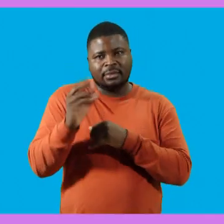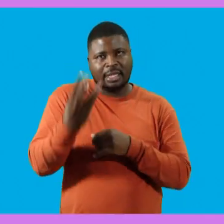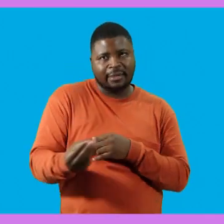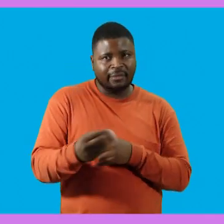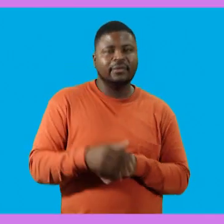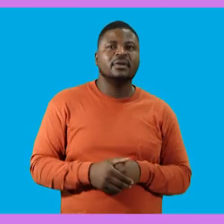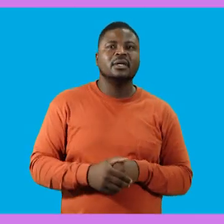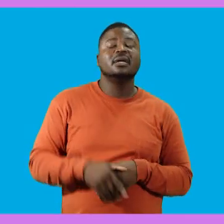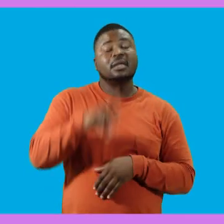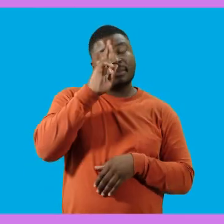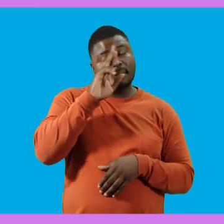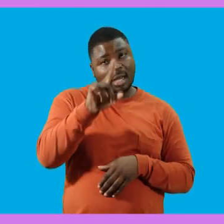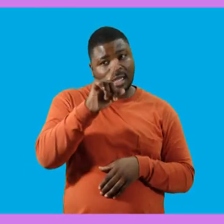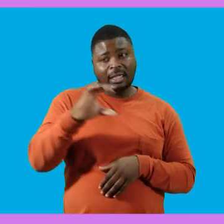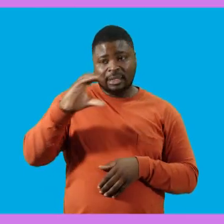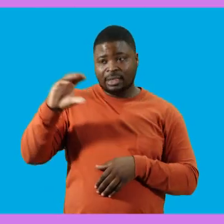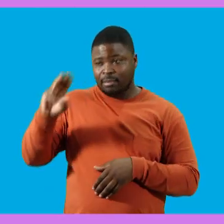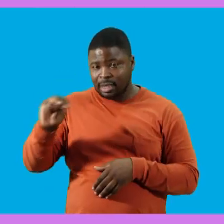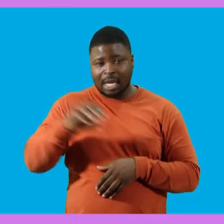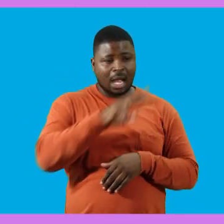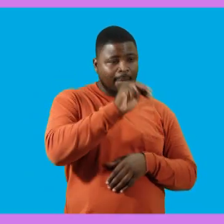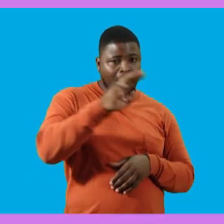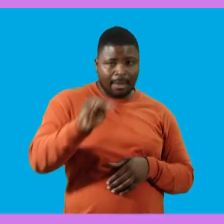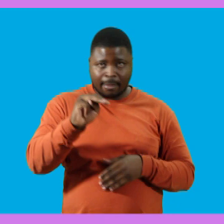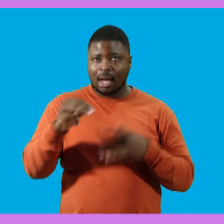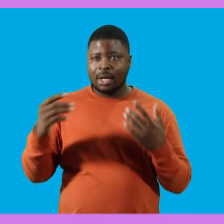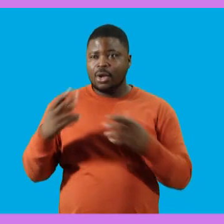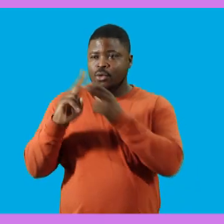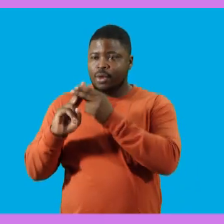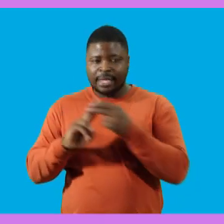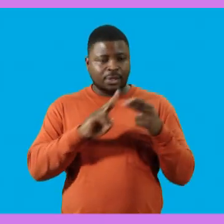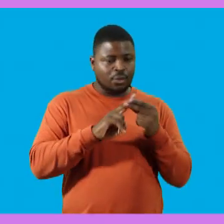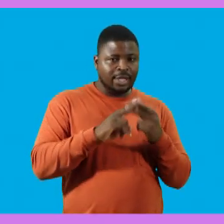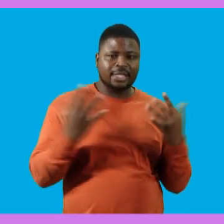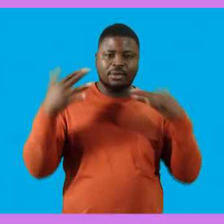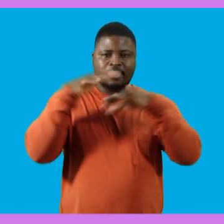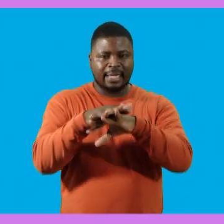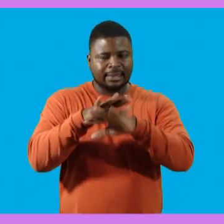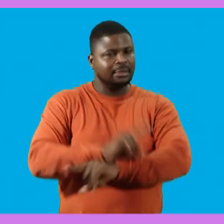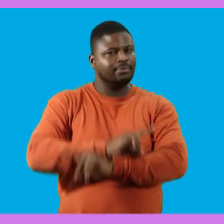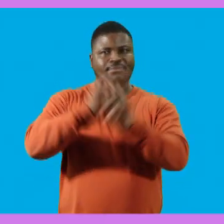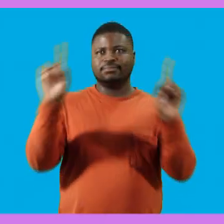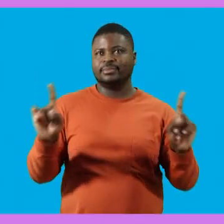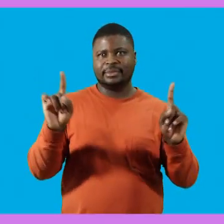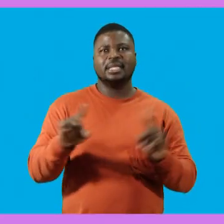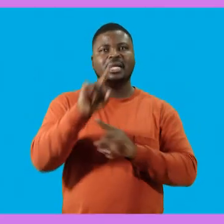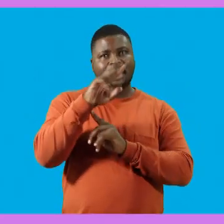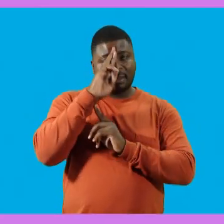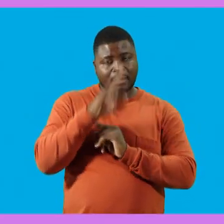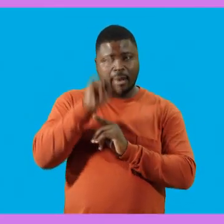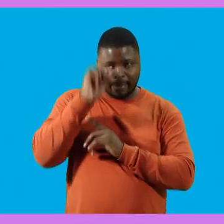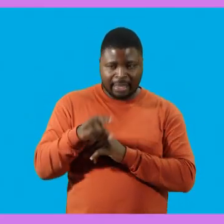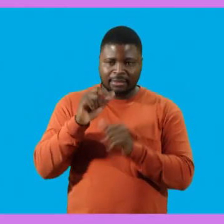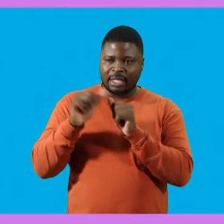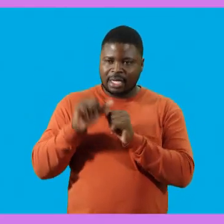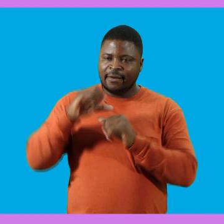First, mixing units. Remember, do not mix units. Convert all units per question to